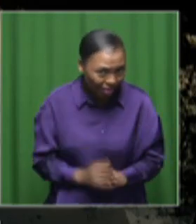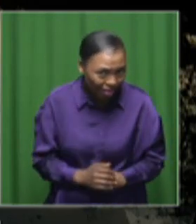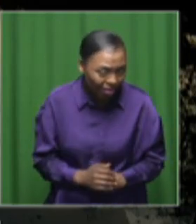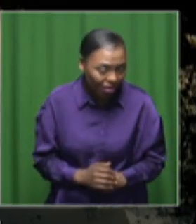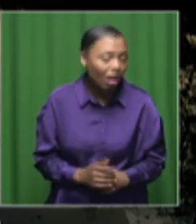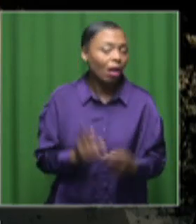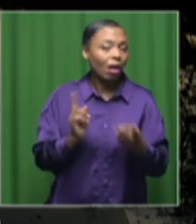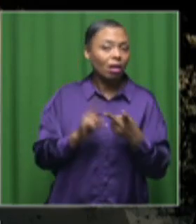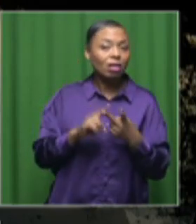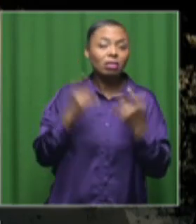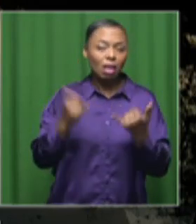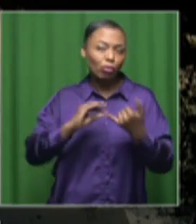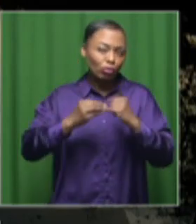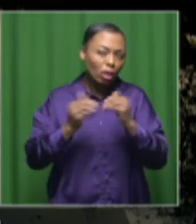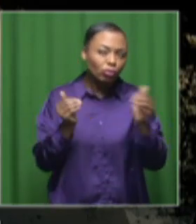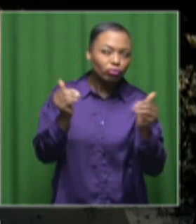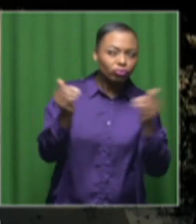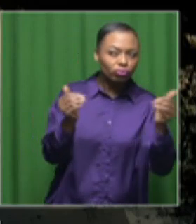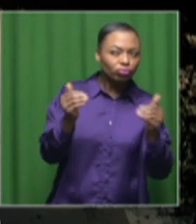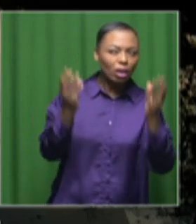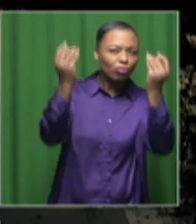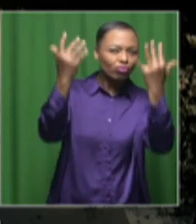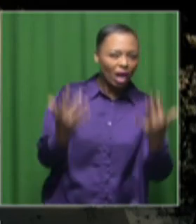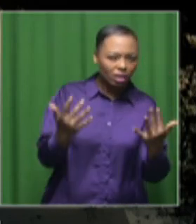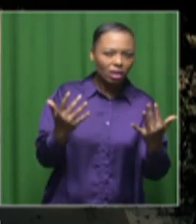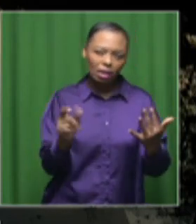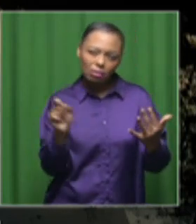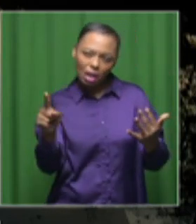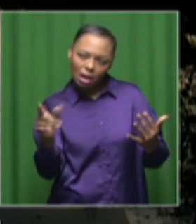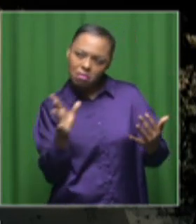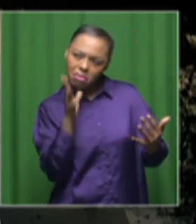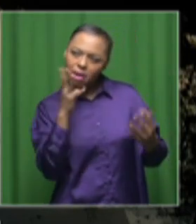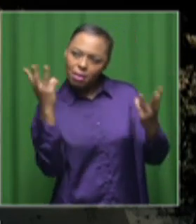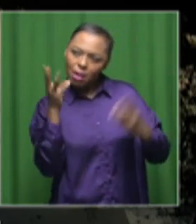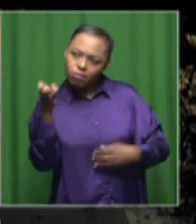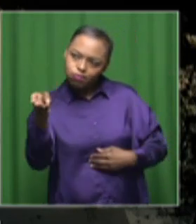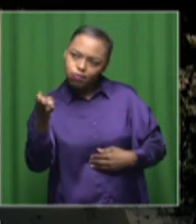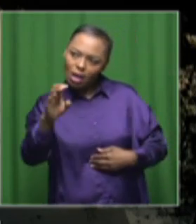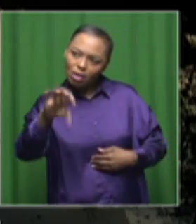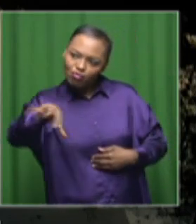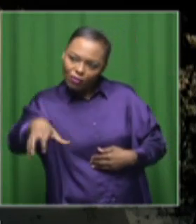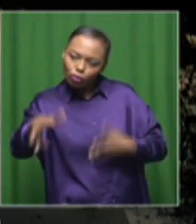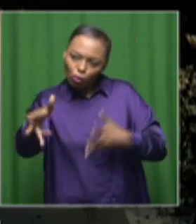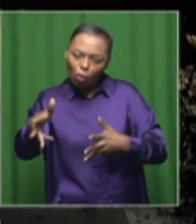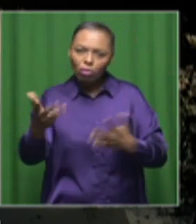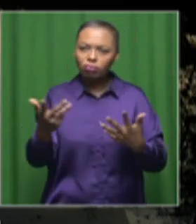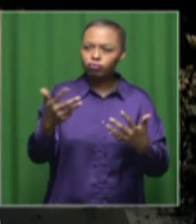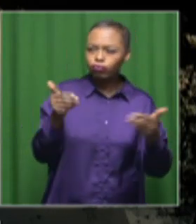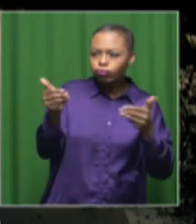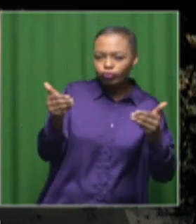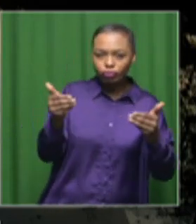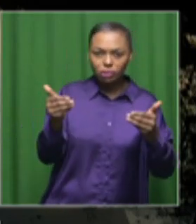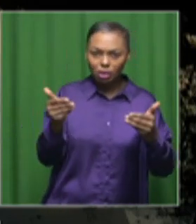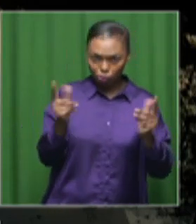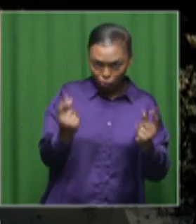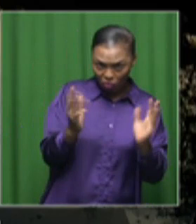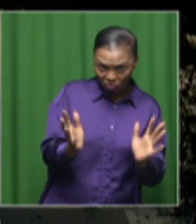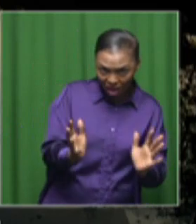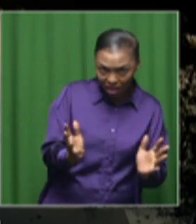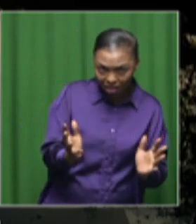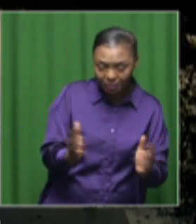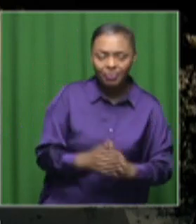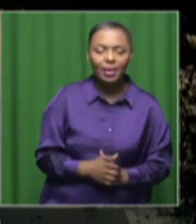adjusting their budgets according to what is happening and what the census tells us? That is the next issue I was going to talk